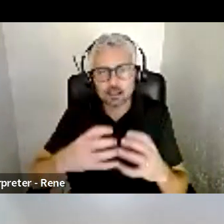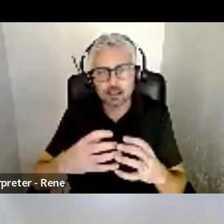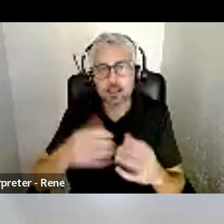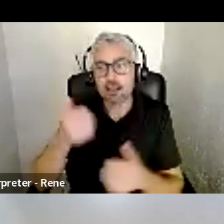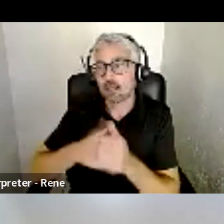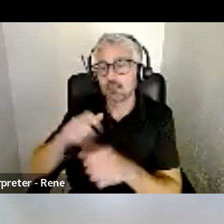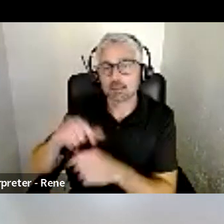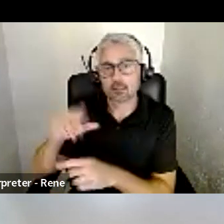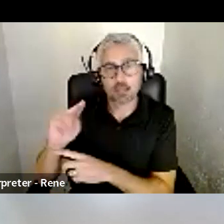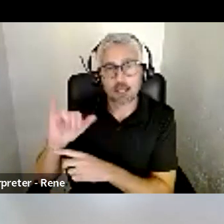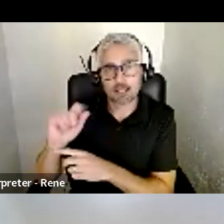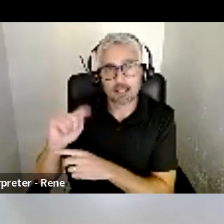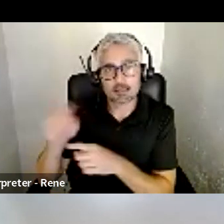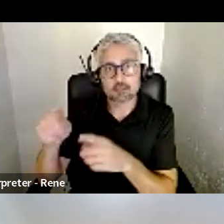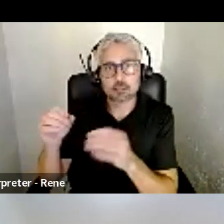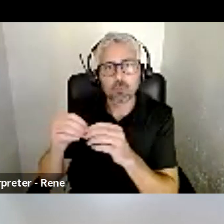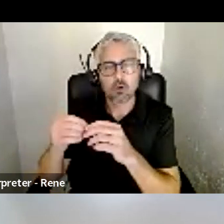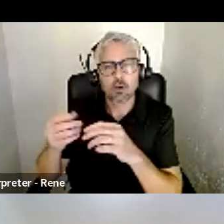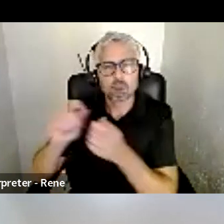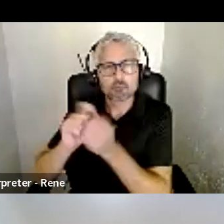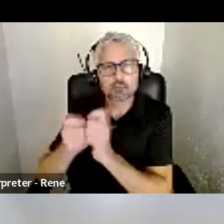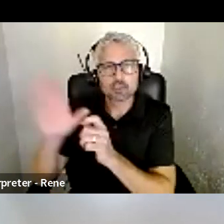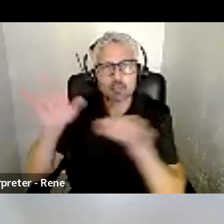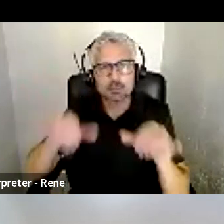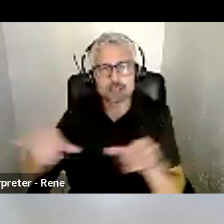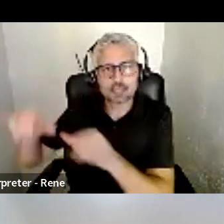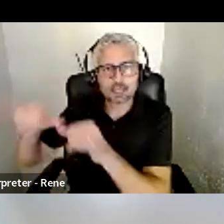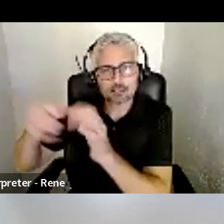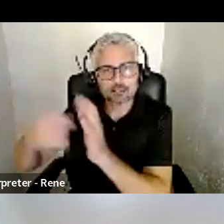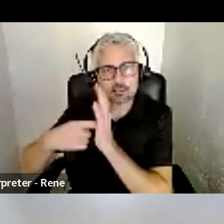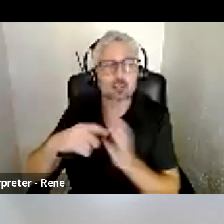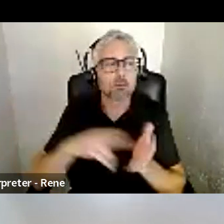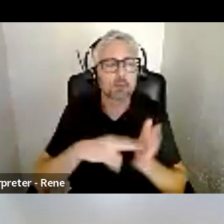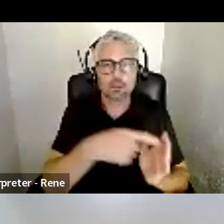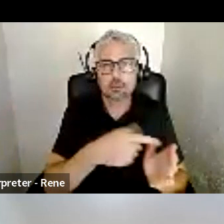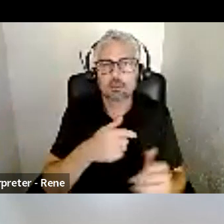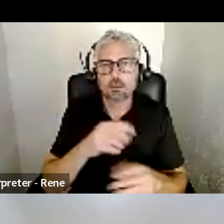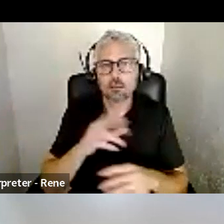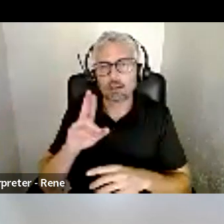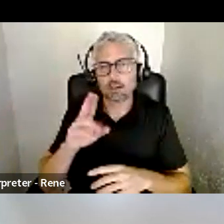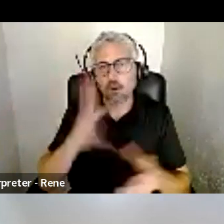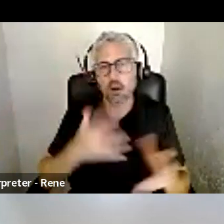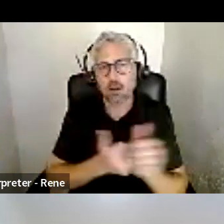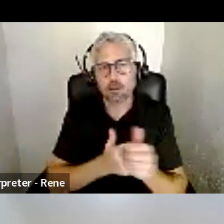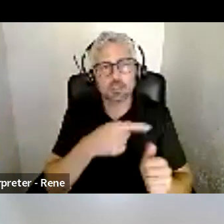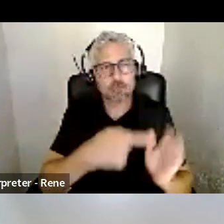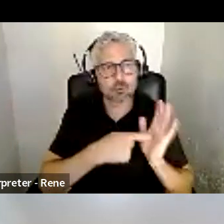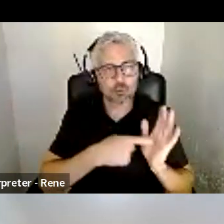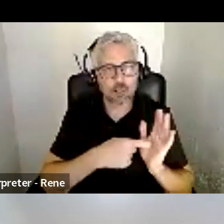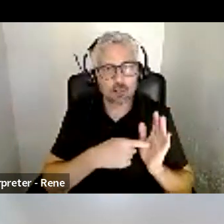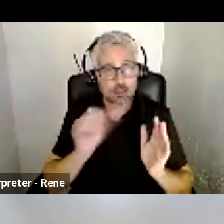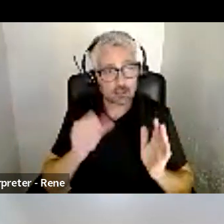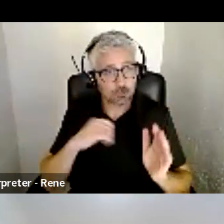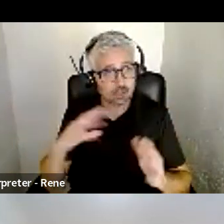NIST increases their standards, then it automatically updates the requirements in other places. Is there a way to build